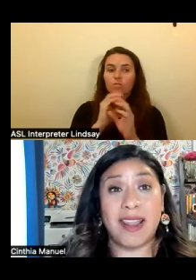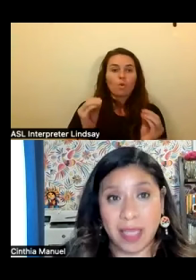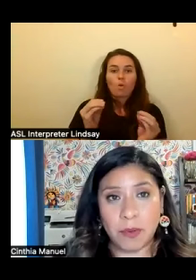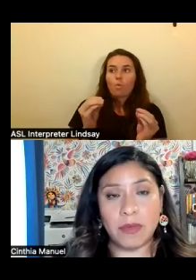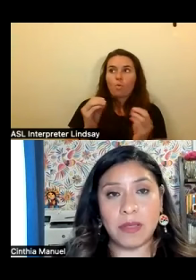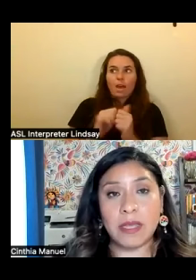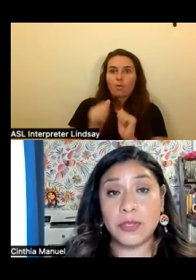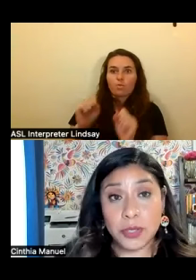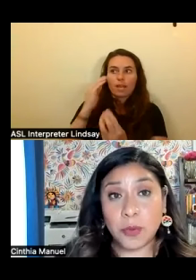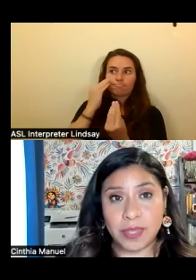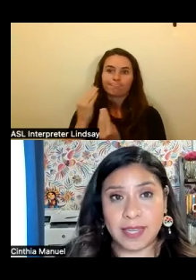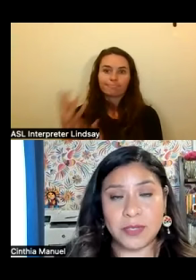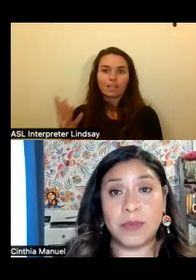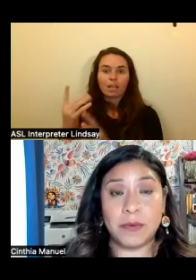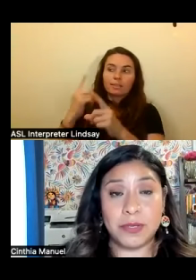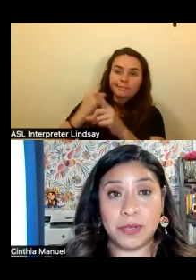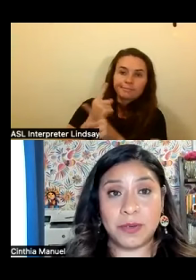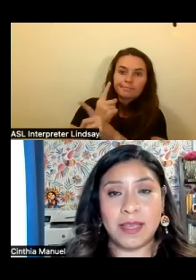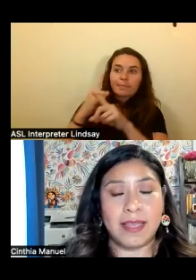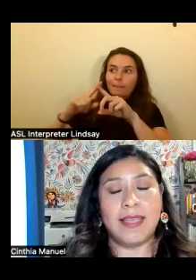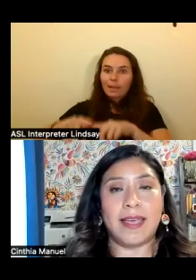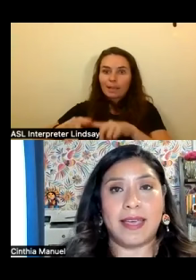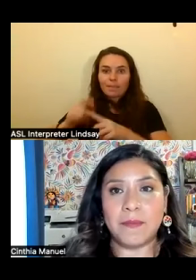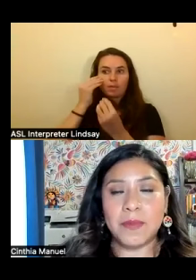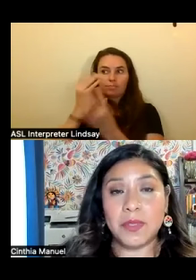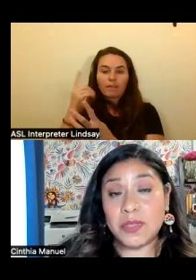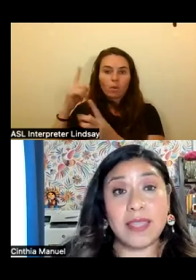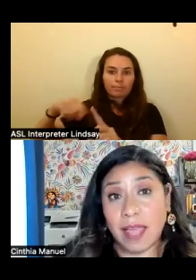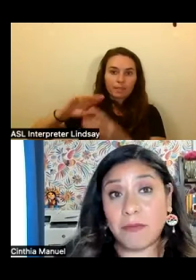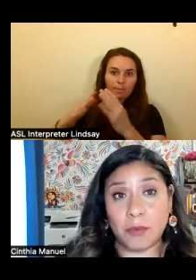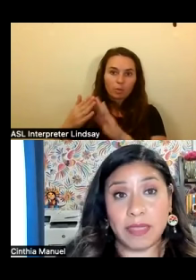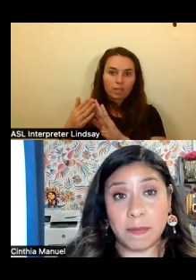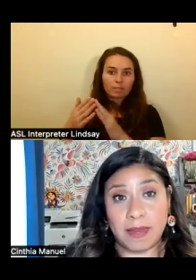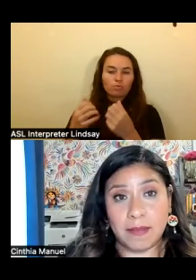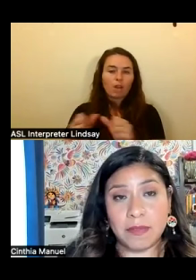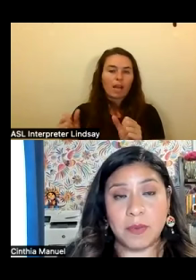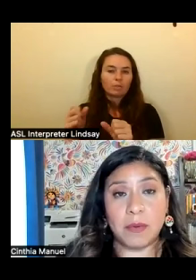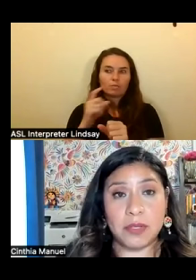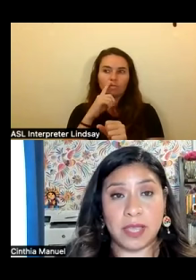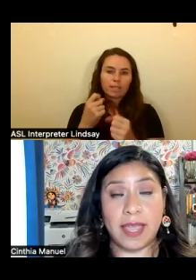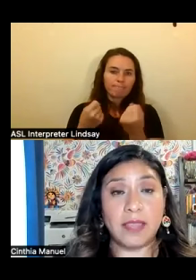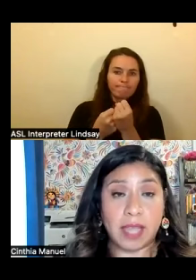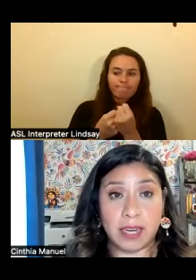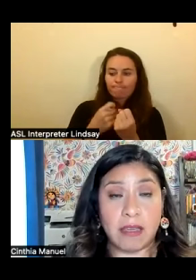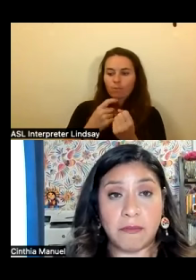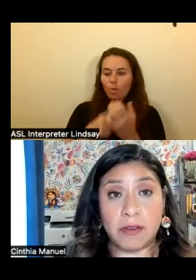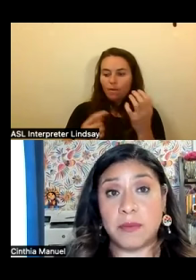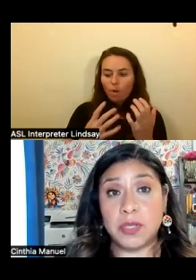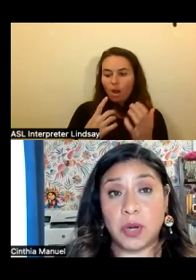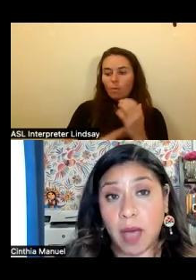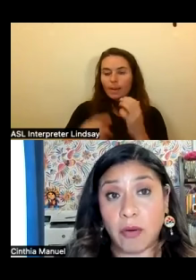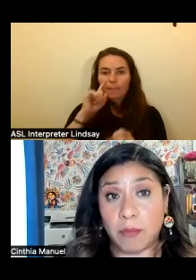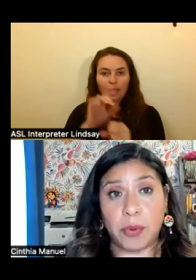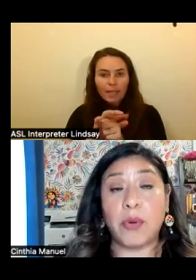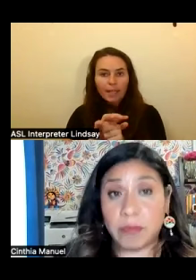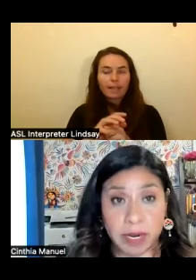is reliable to communities to be able to stand up for what they believe, to be able to get educated enough for them to